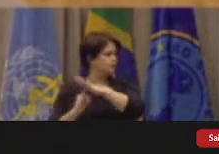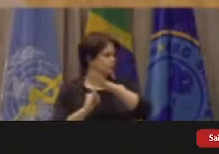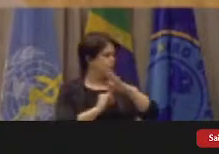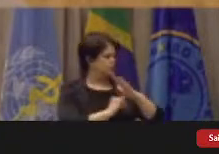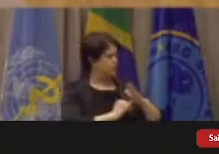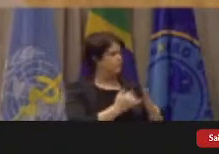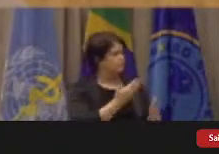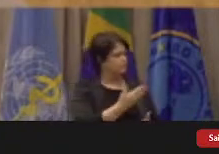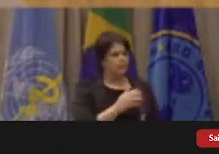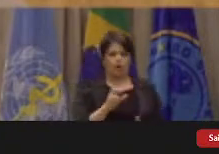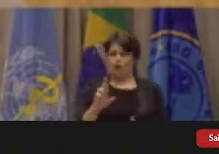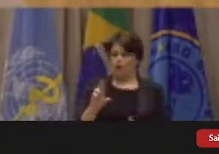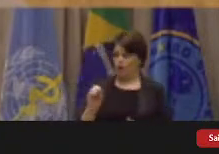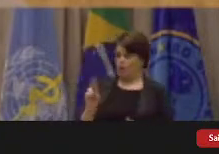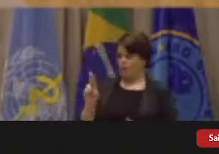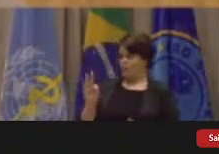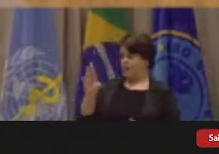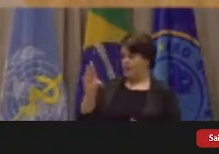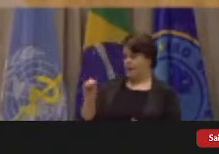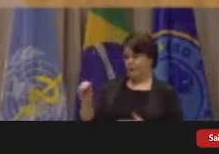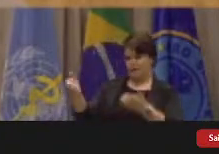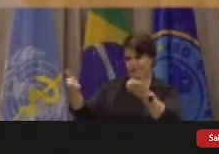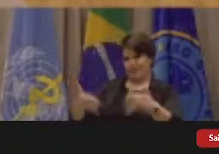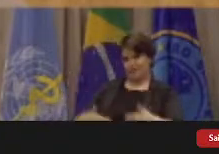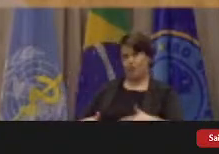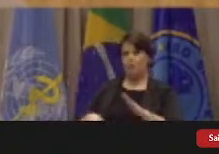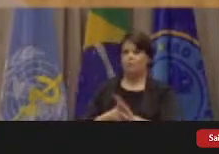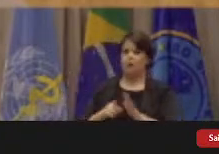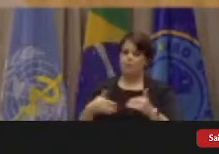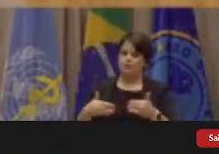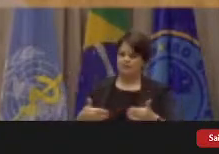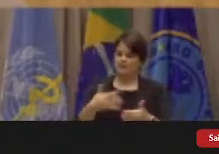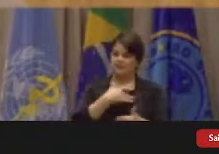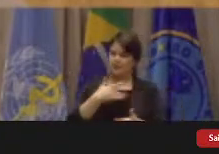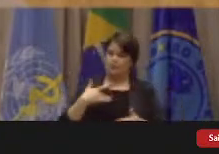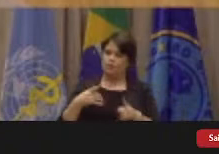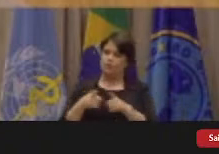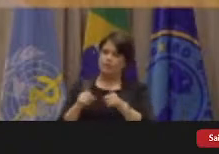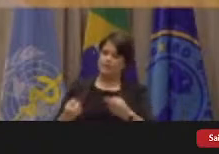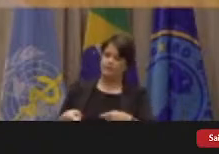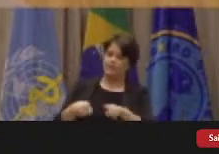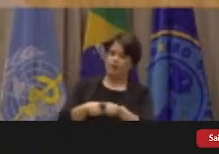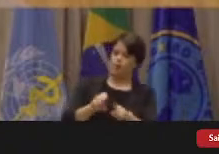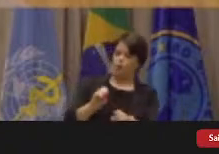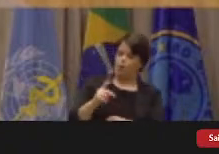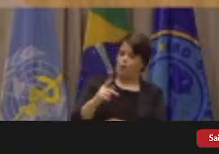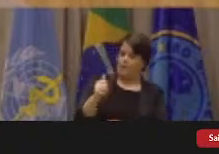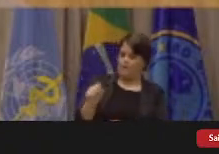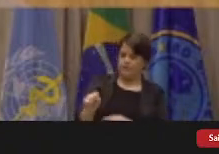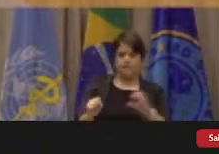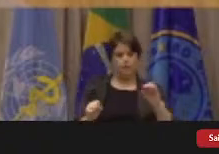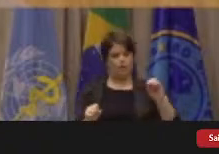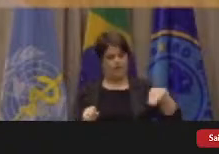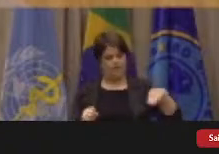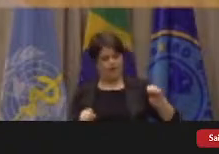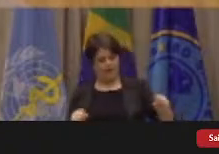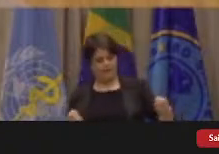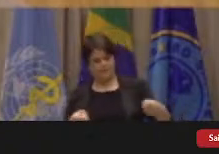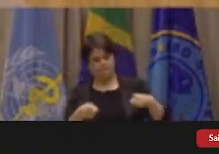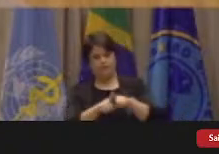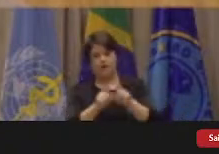institutions. Roberto already mentioned it. from PAHO,